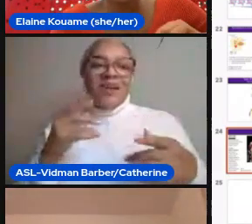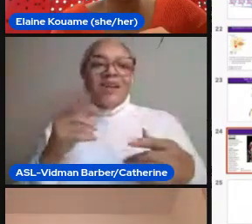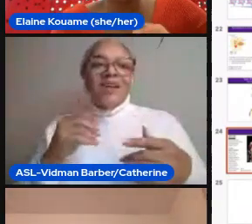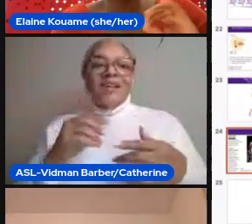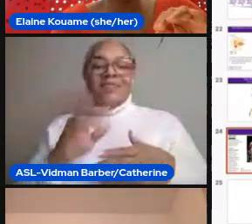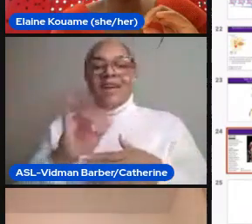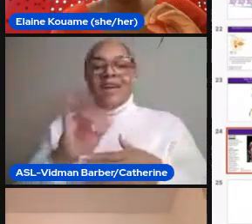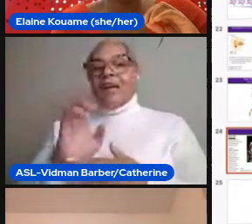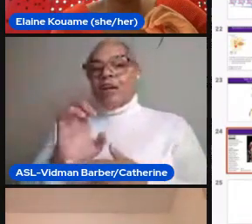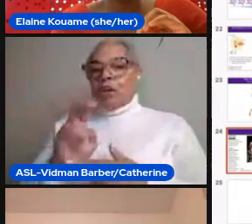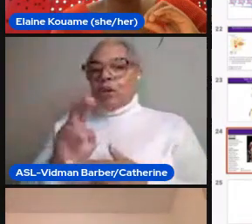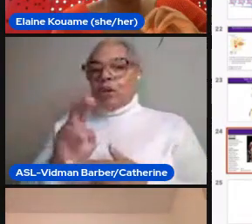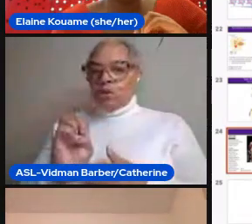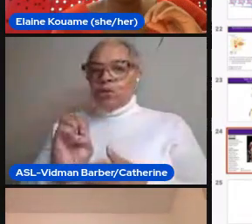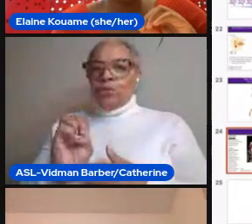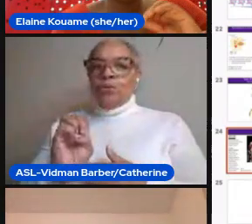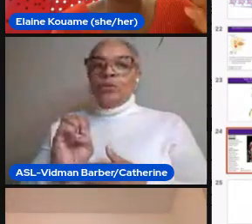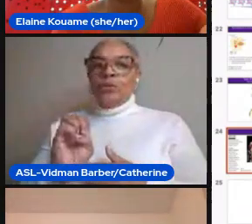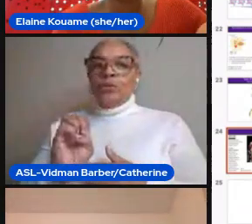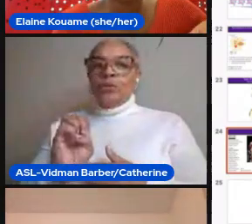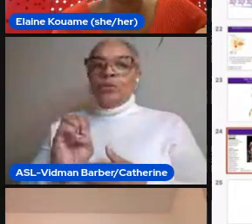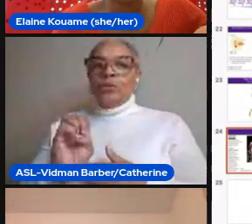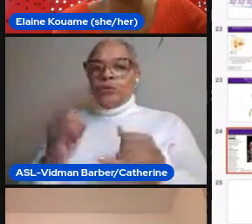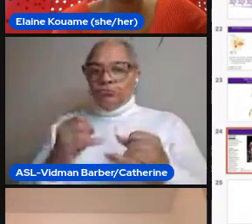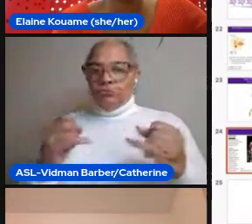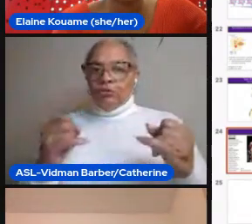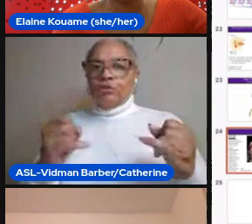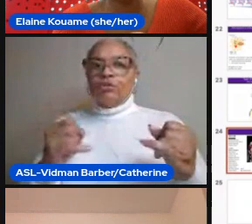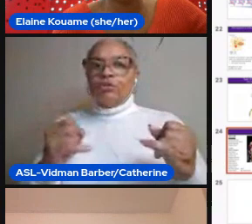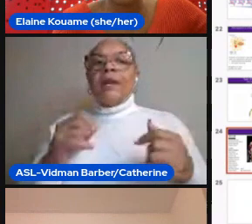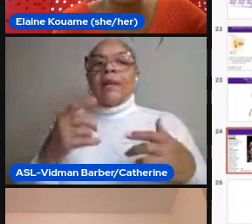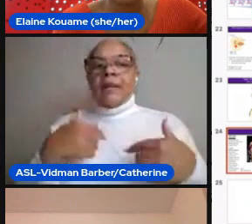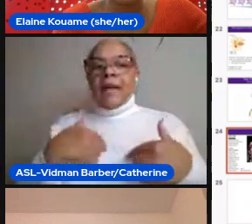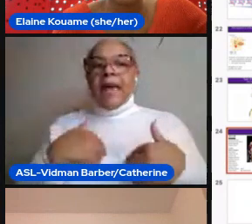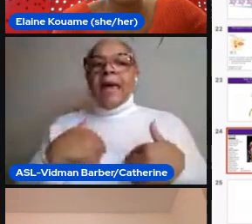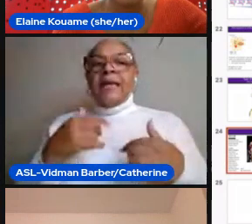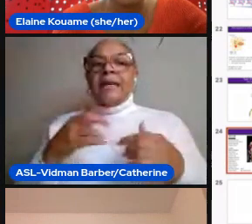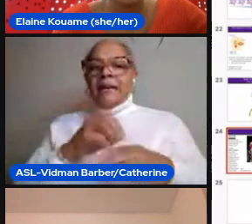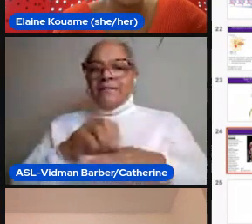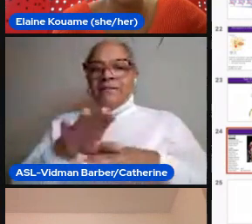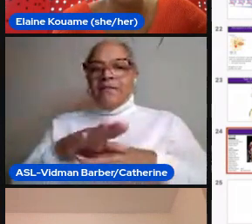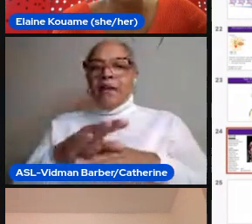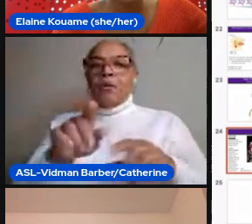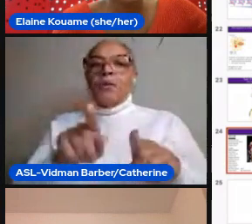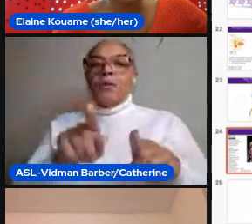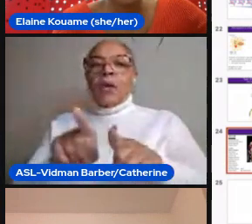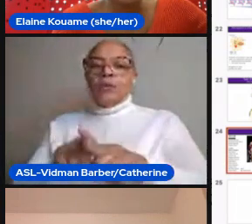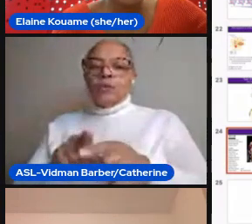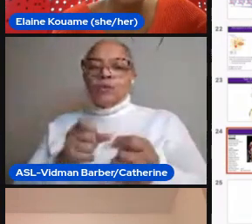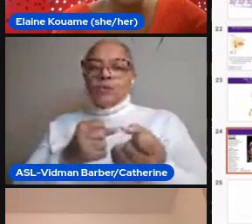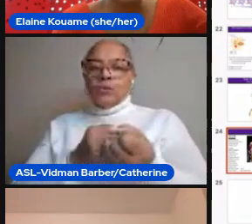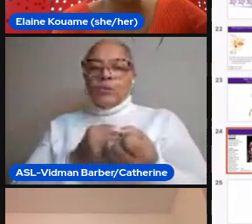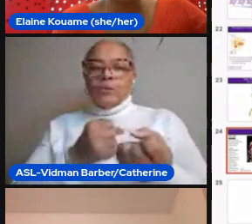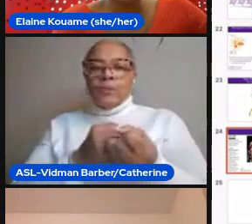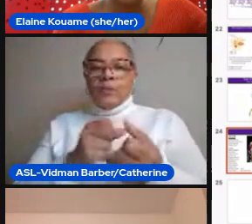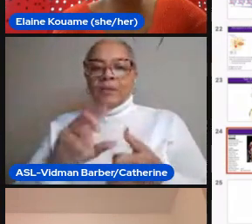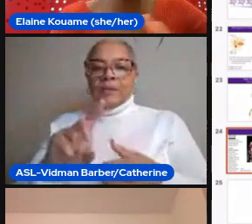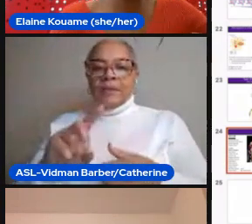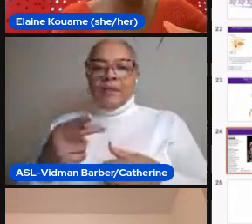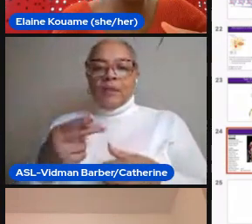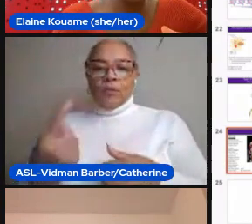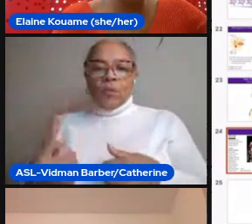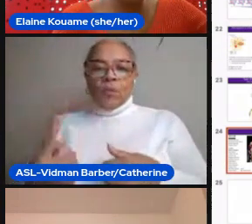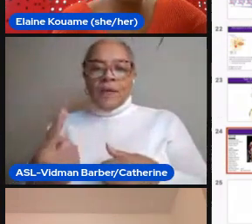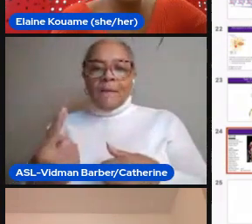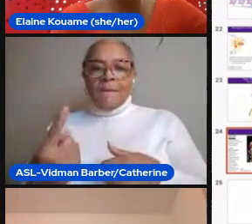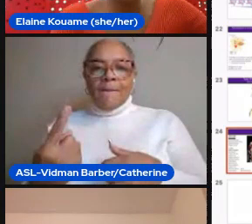strain, and we saw that the acute strain had an effect, also was able to drive Th1, but it's a different